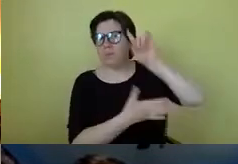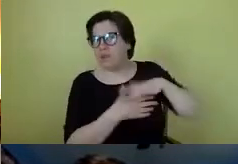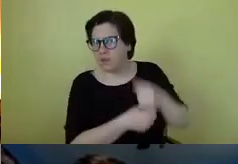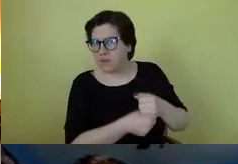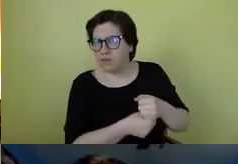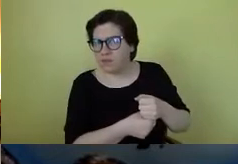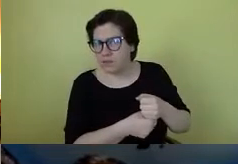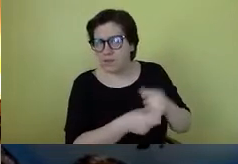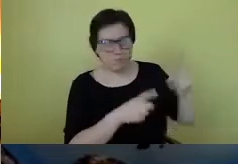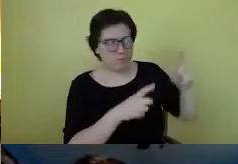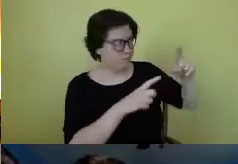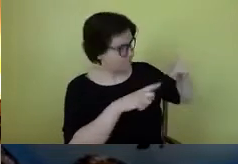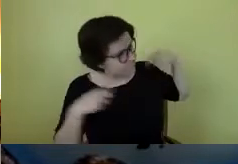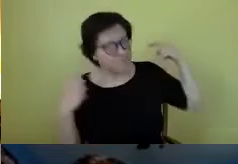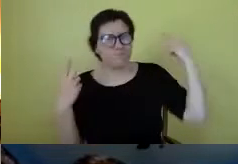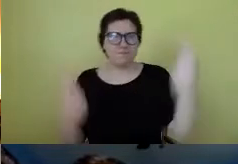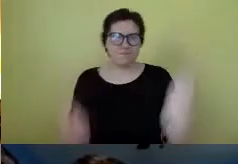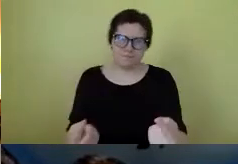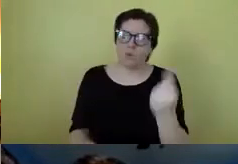from time immemorial.